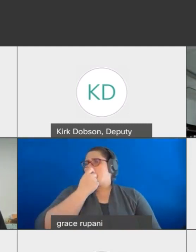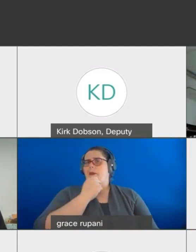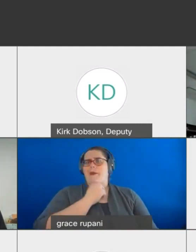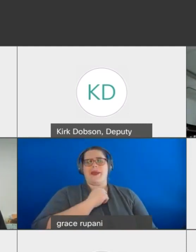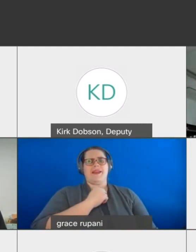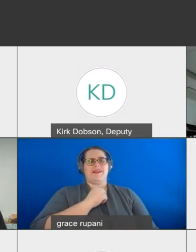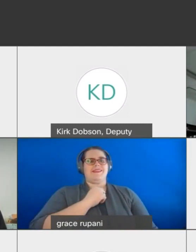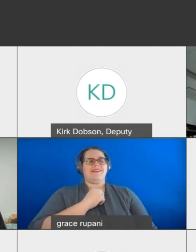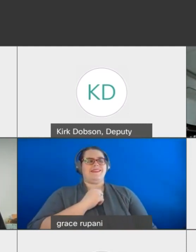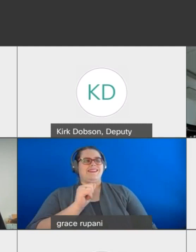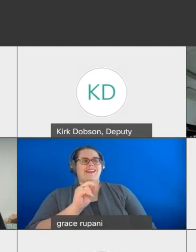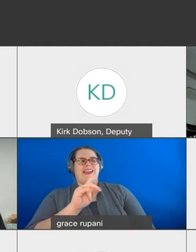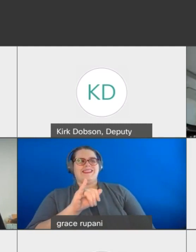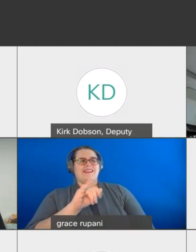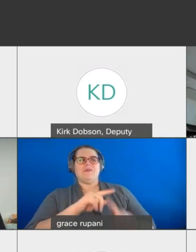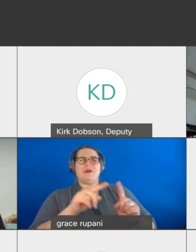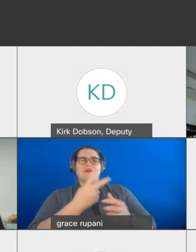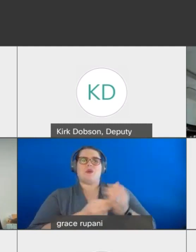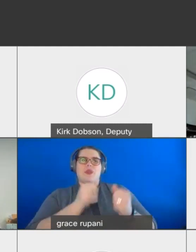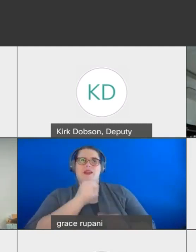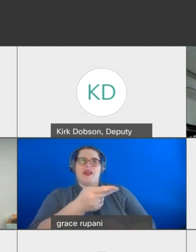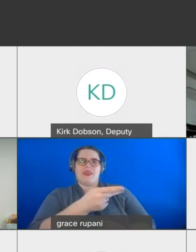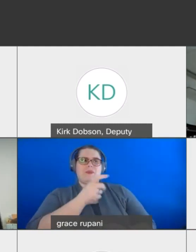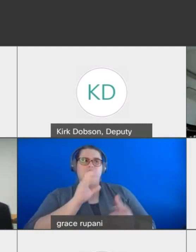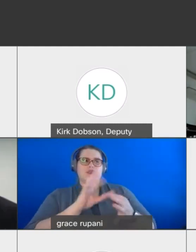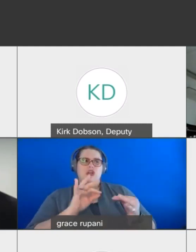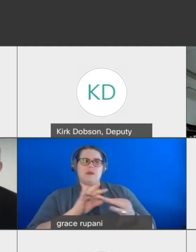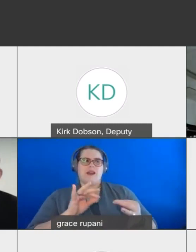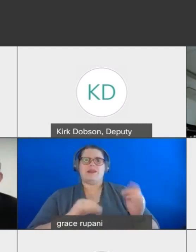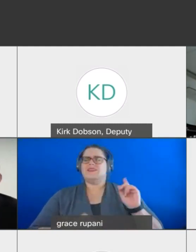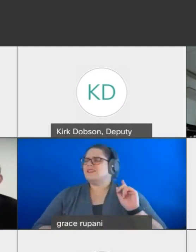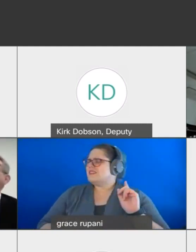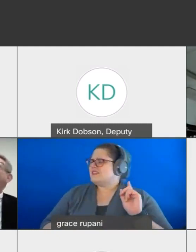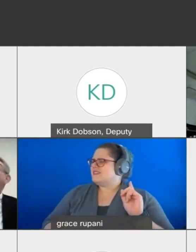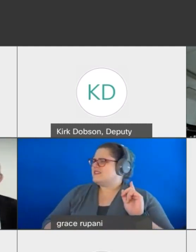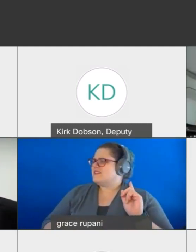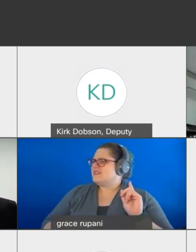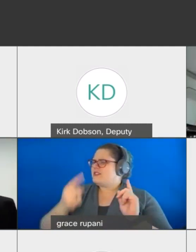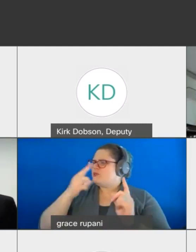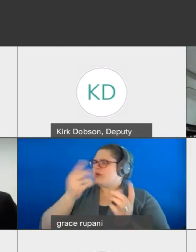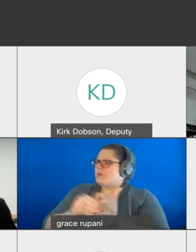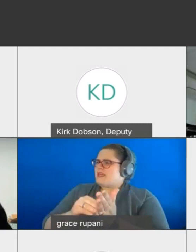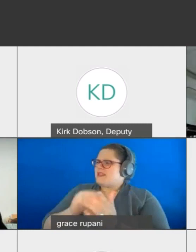talked about it. Yeah. Kirk, can you repeat their question, please?